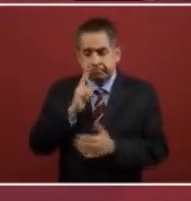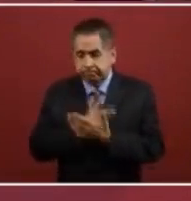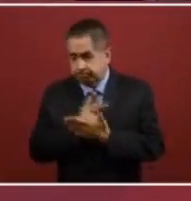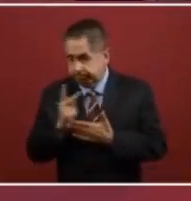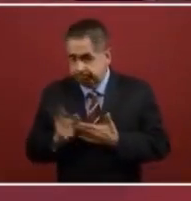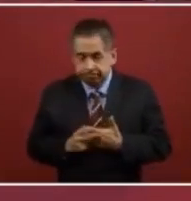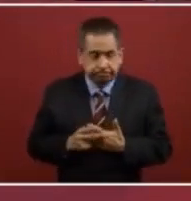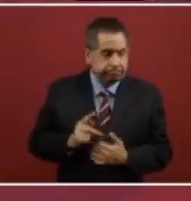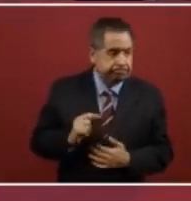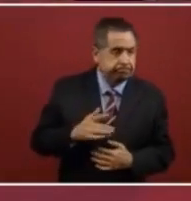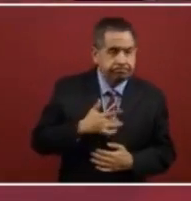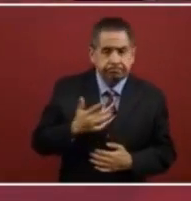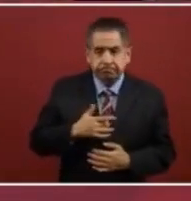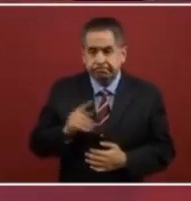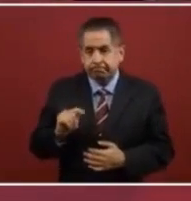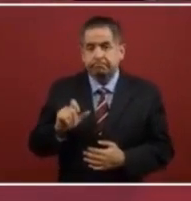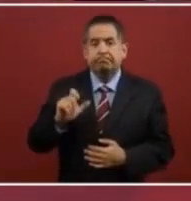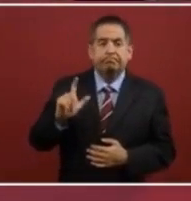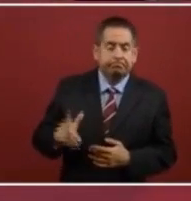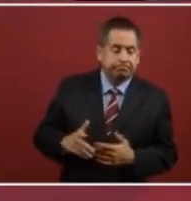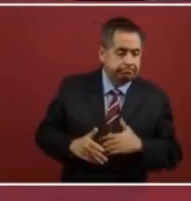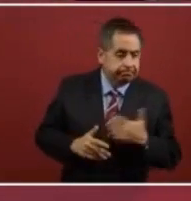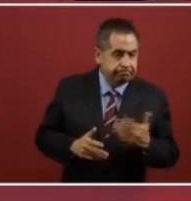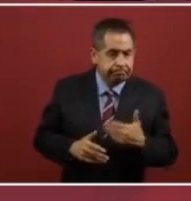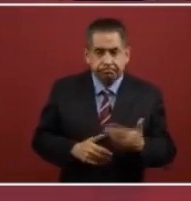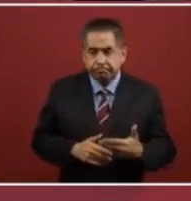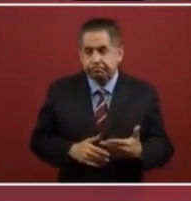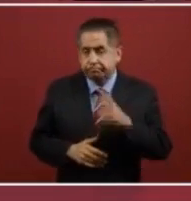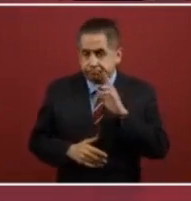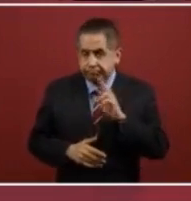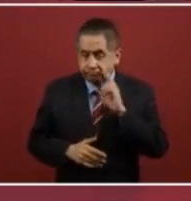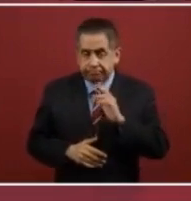evaluando, initiating and evaluating a program